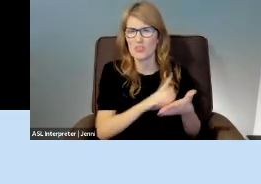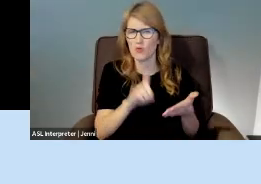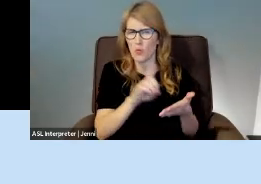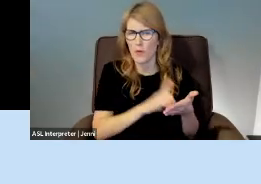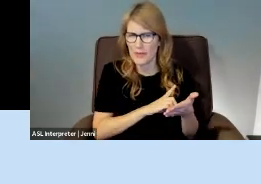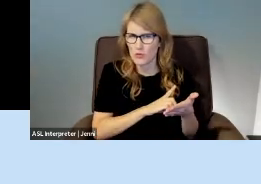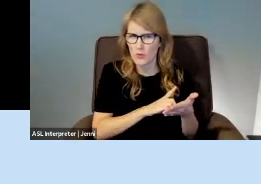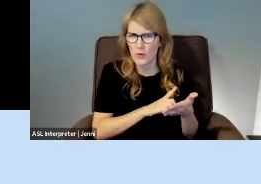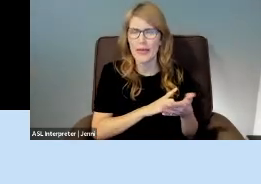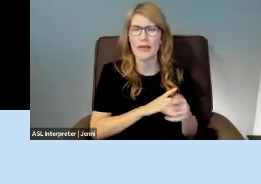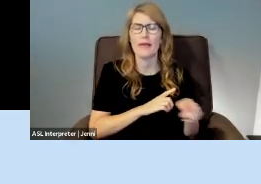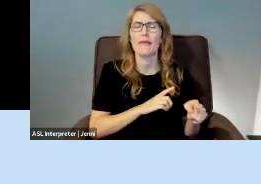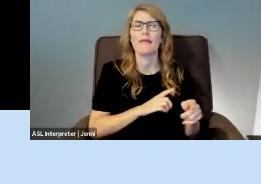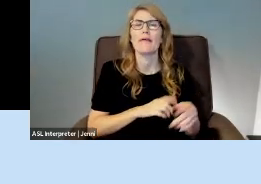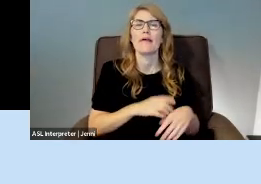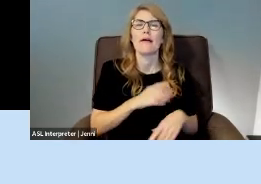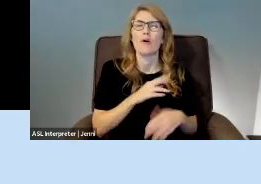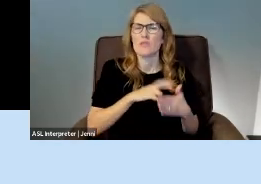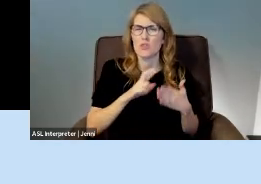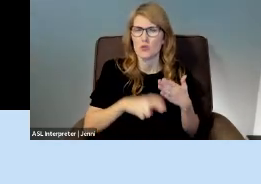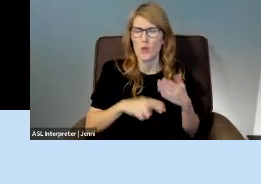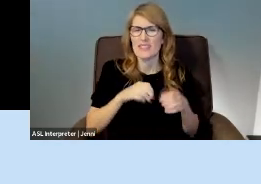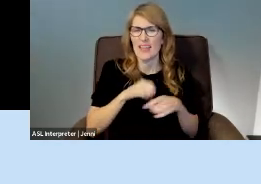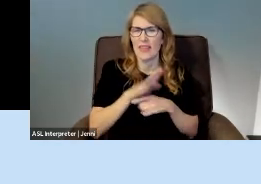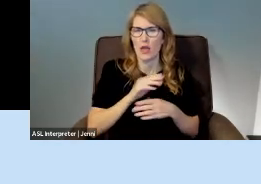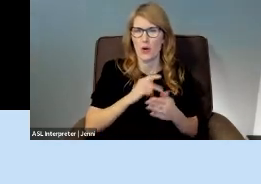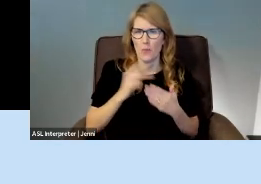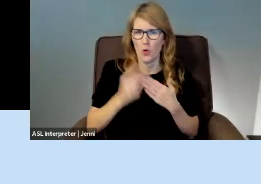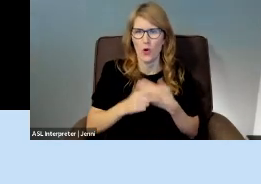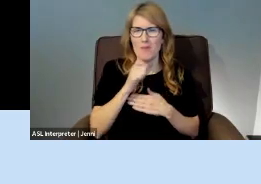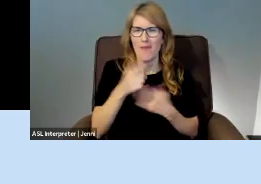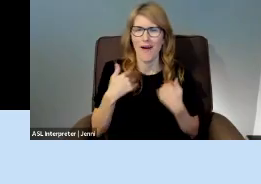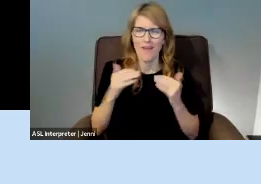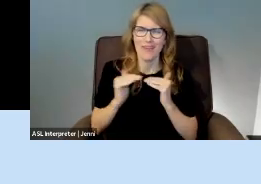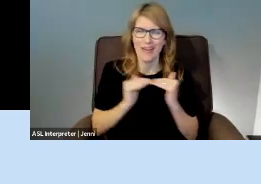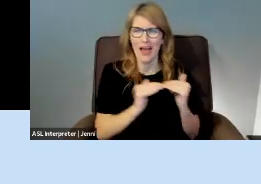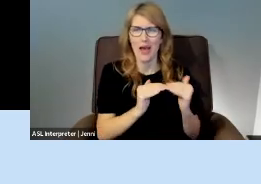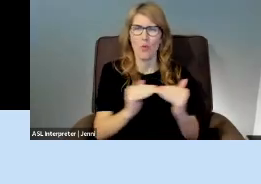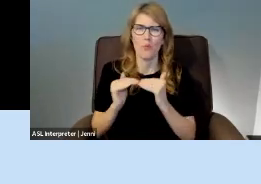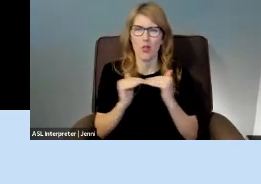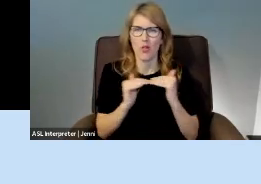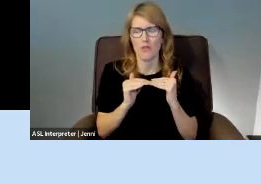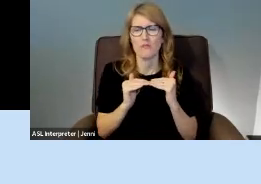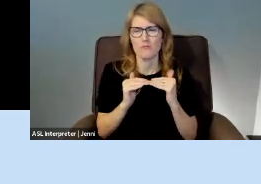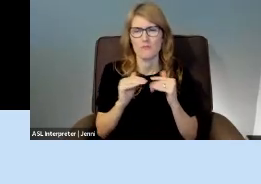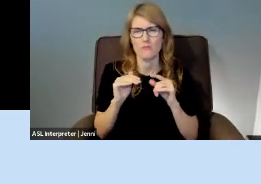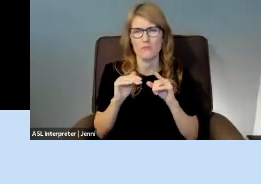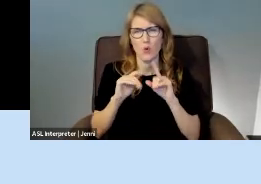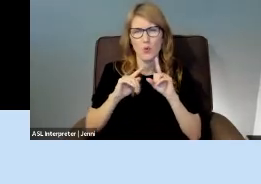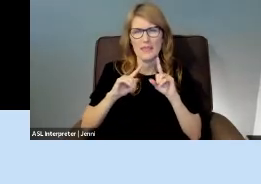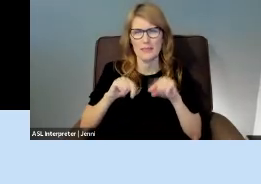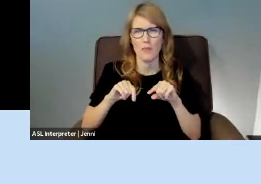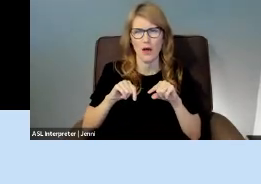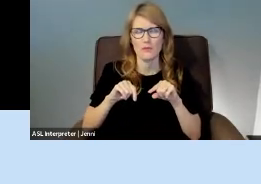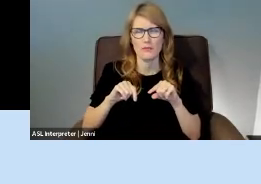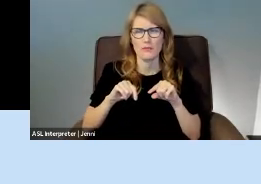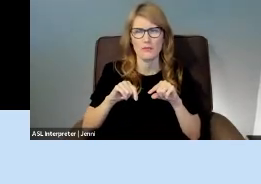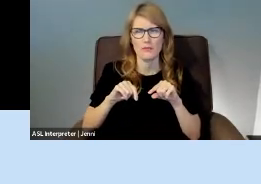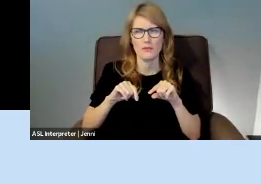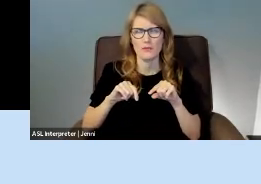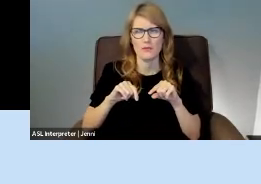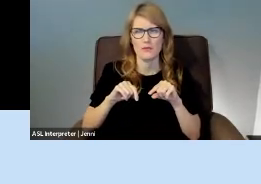in their programs and not not having equitable response for